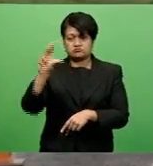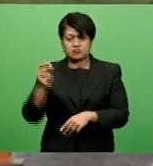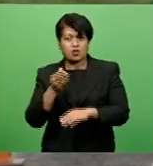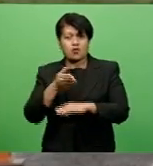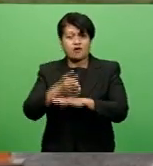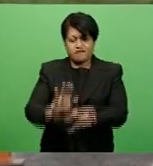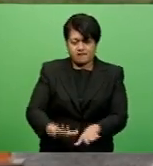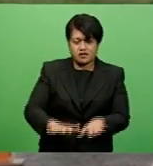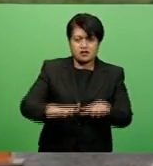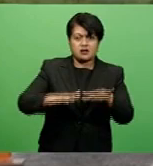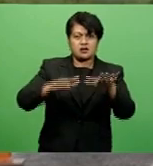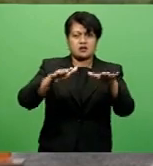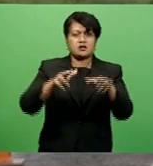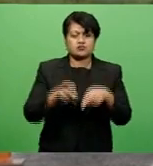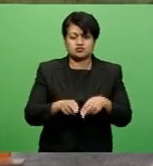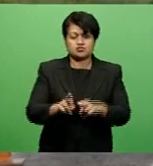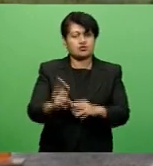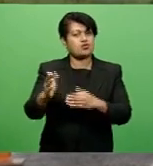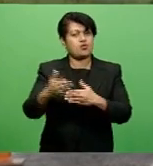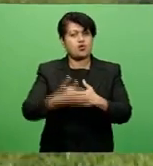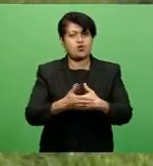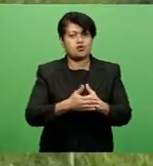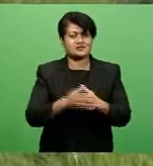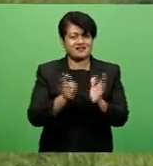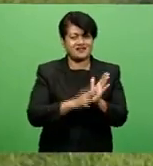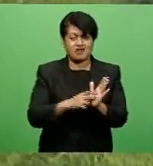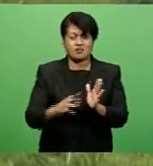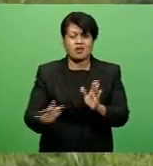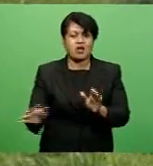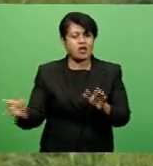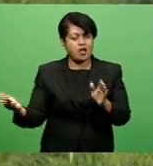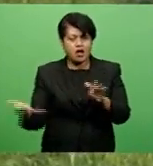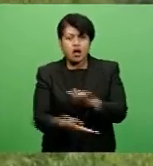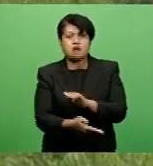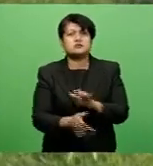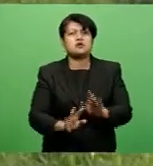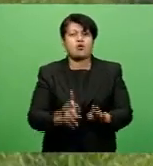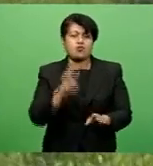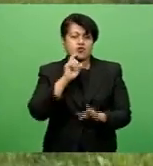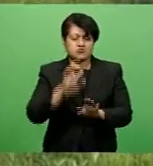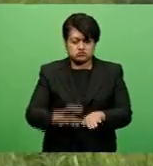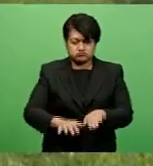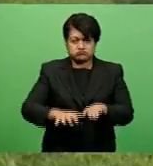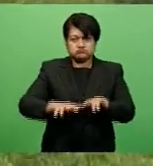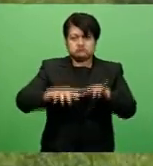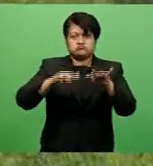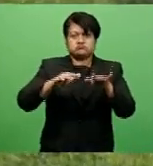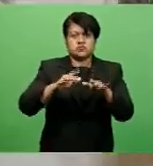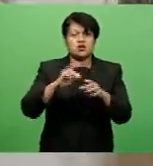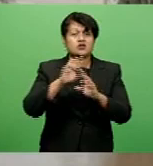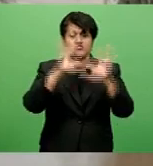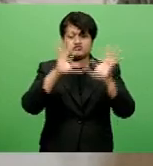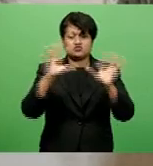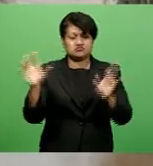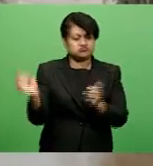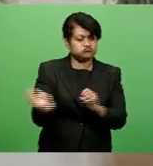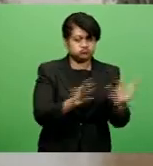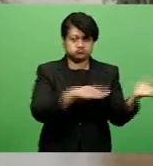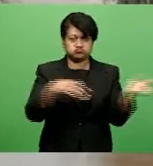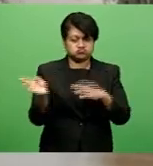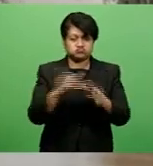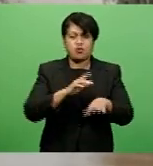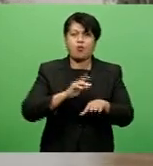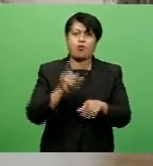the roads closed. The Nakama crossing underwater since yesterday with a big tree swept by the waters resting on